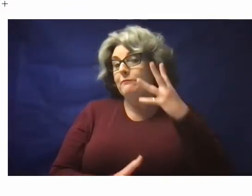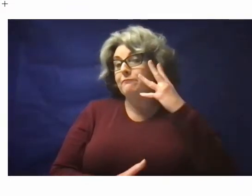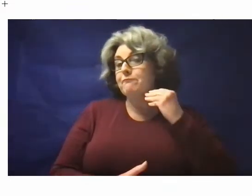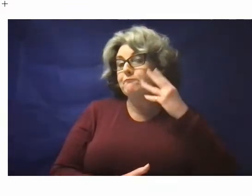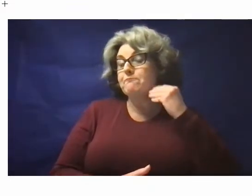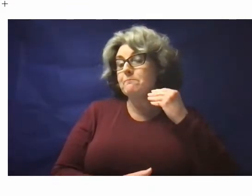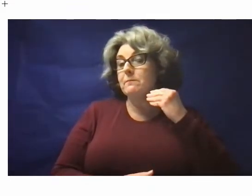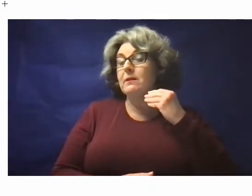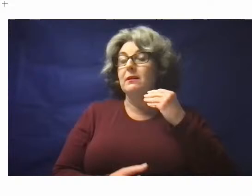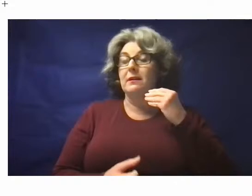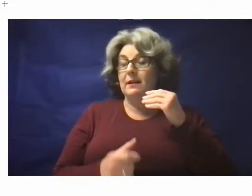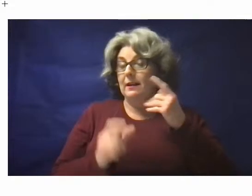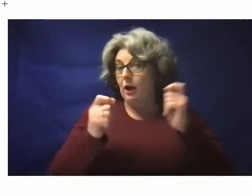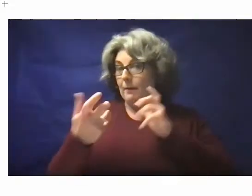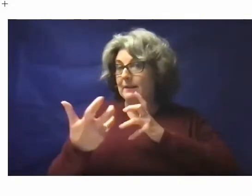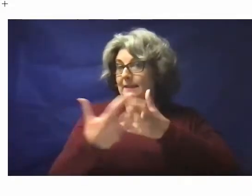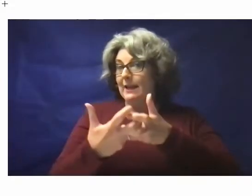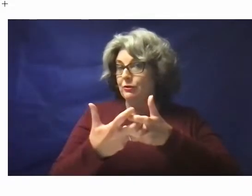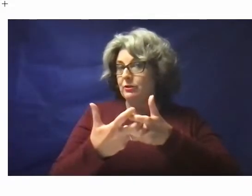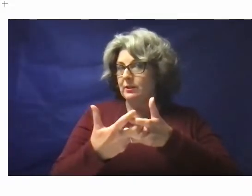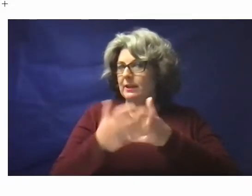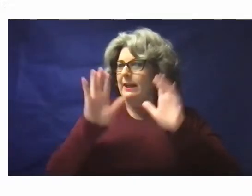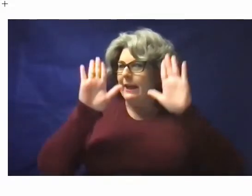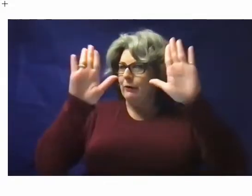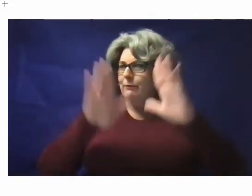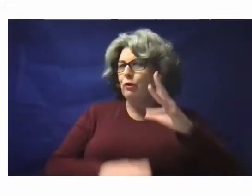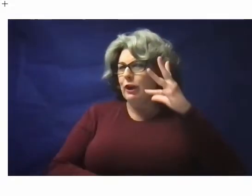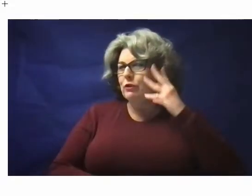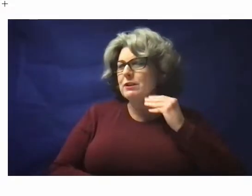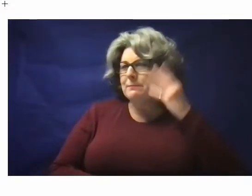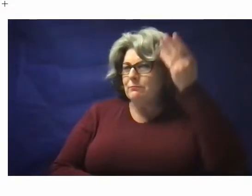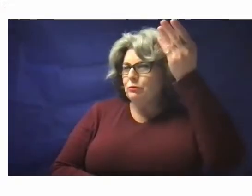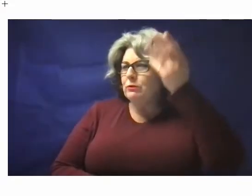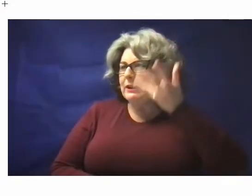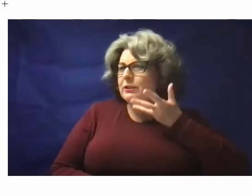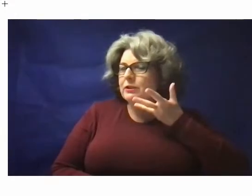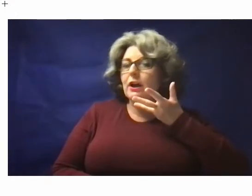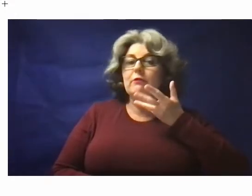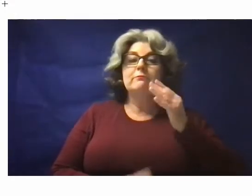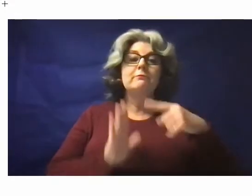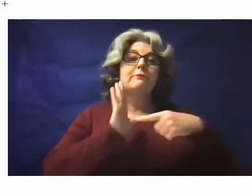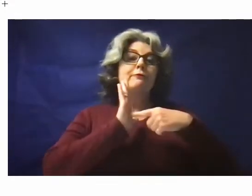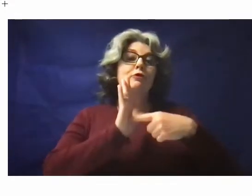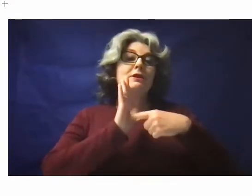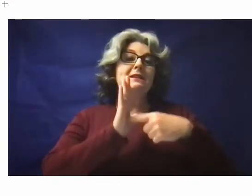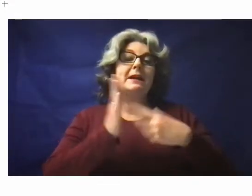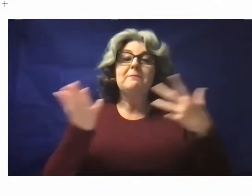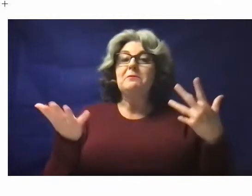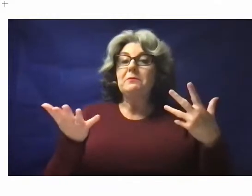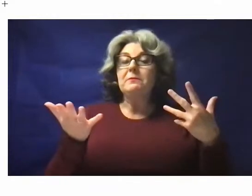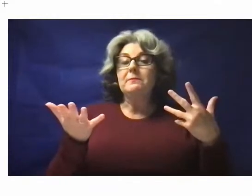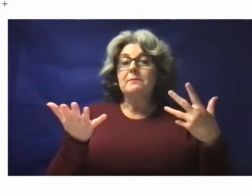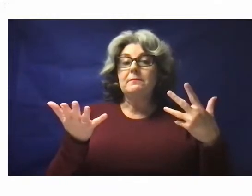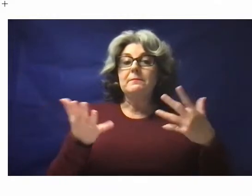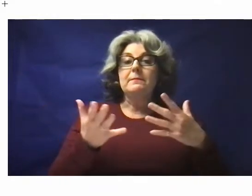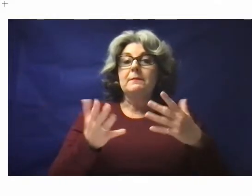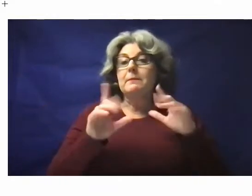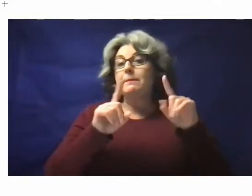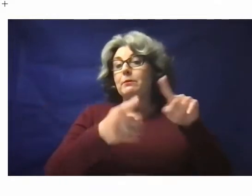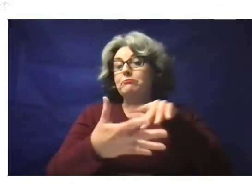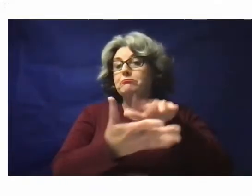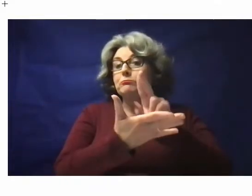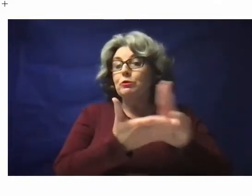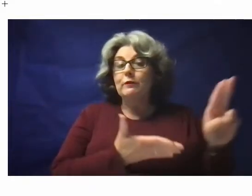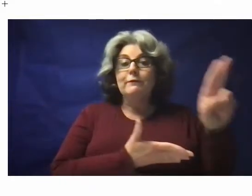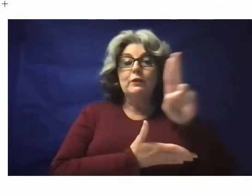it worked, it would be great if you share that experience with us. For example, if you were studying at the university and you went